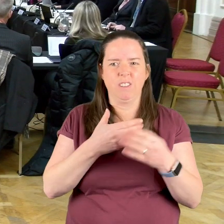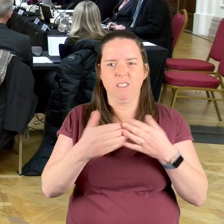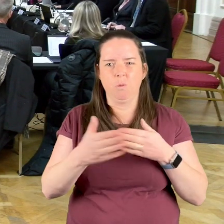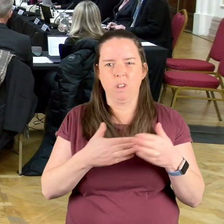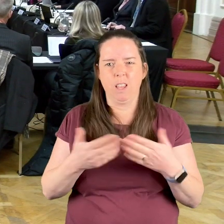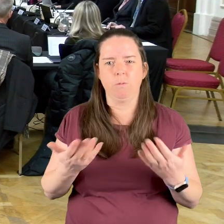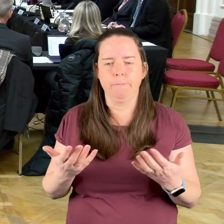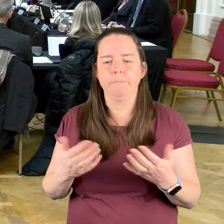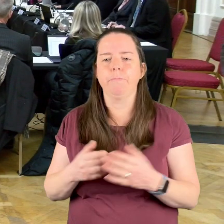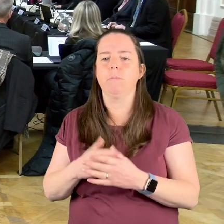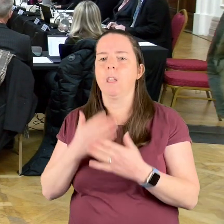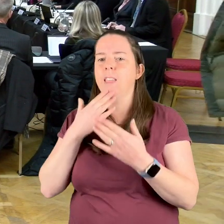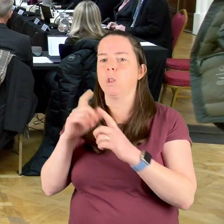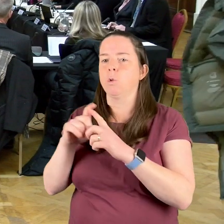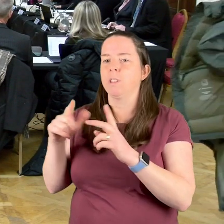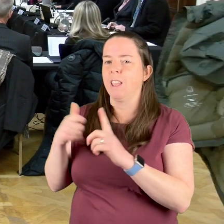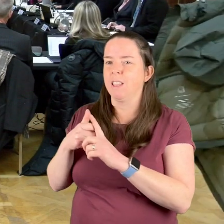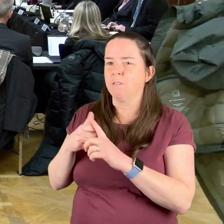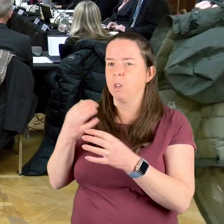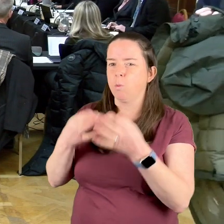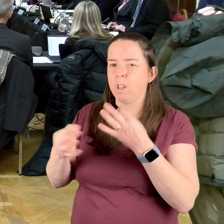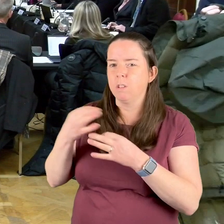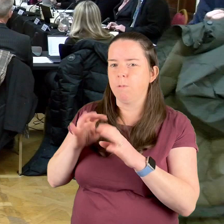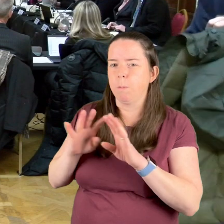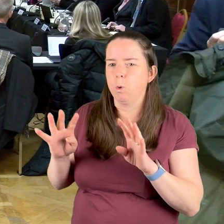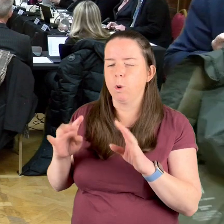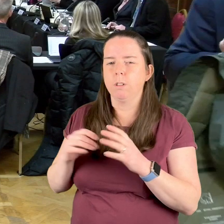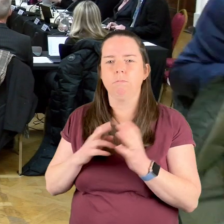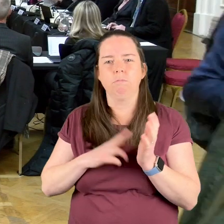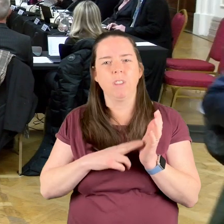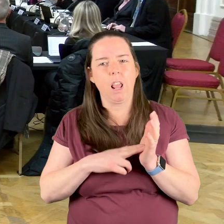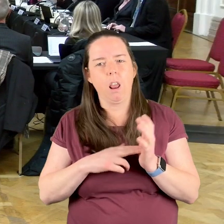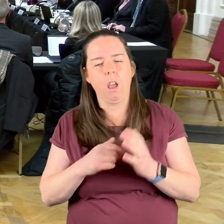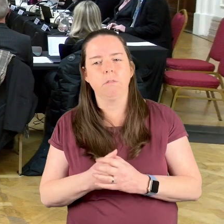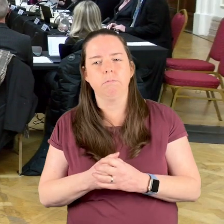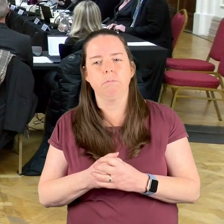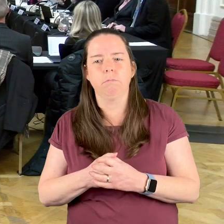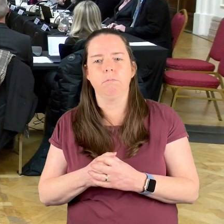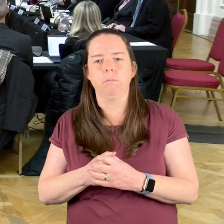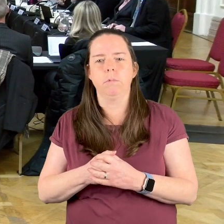Thank you. Dick, any questions from the board?